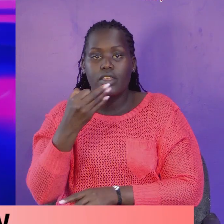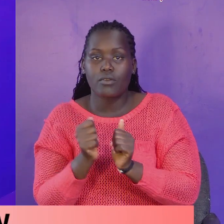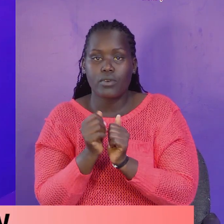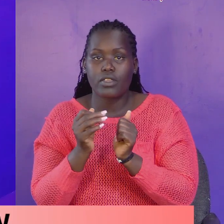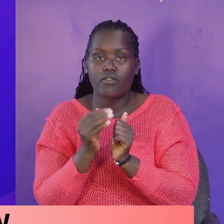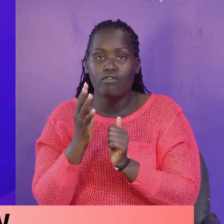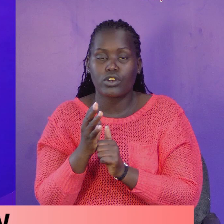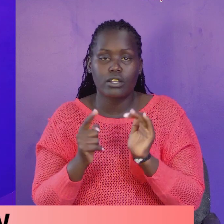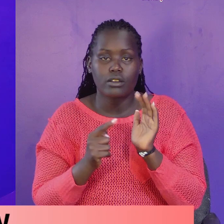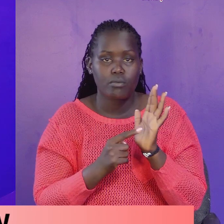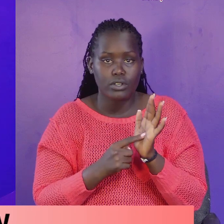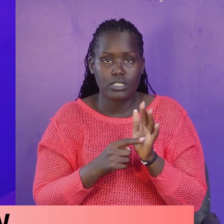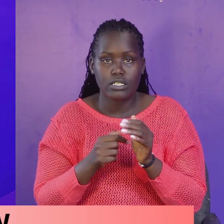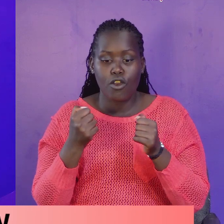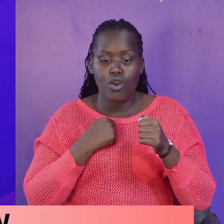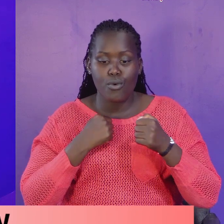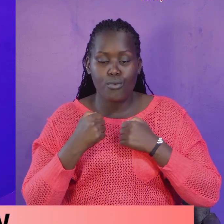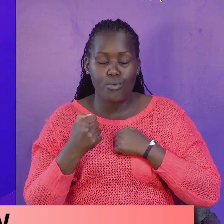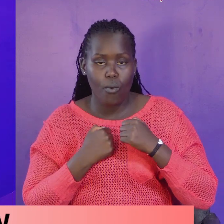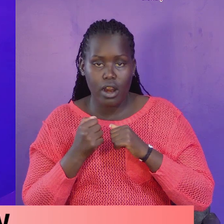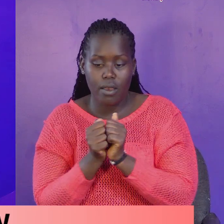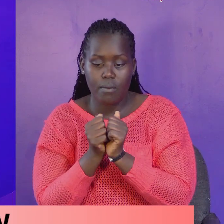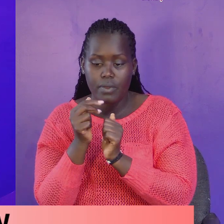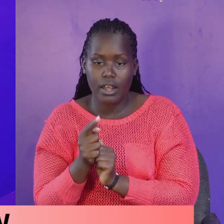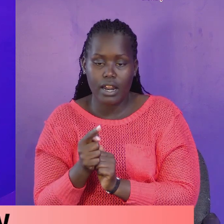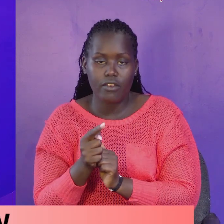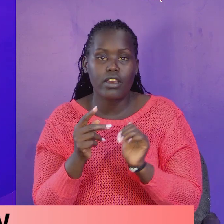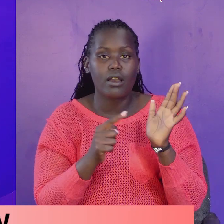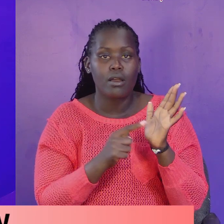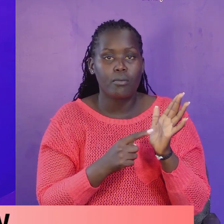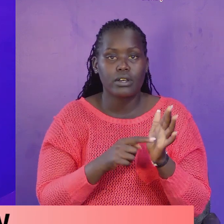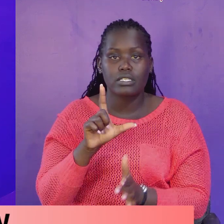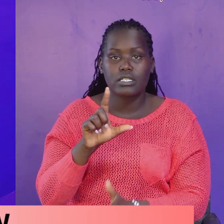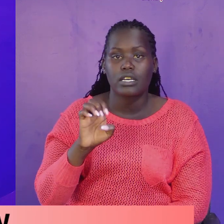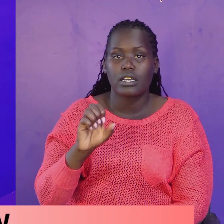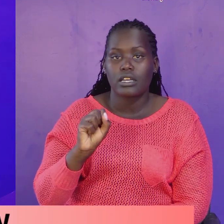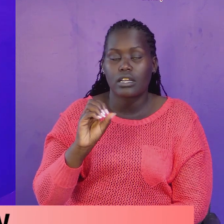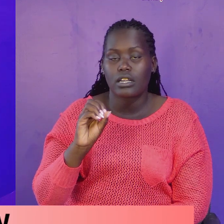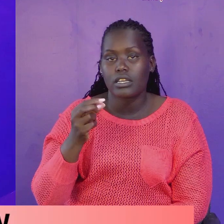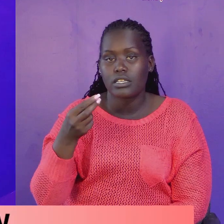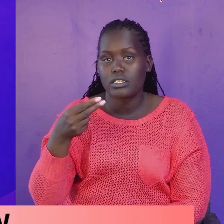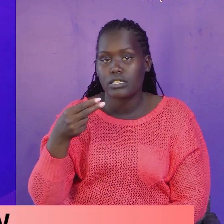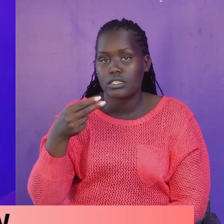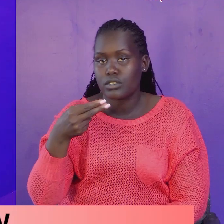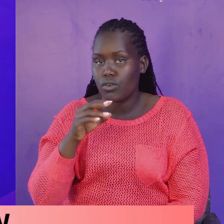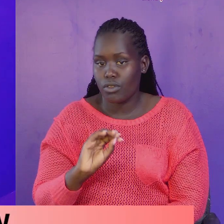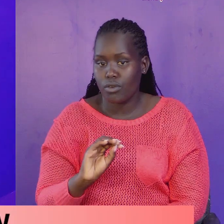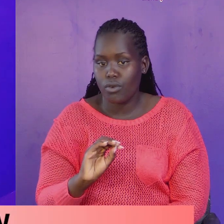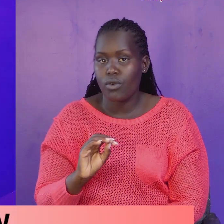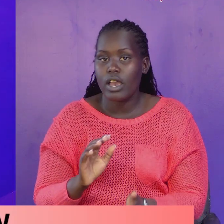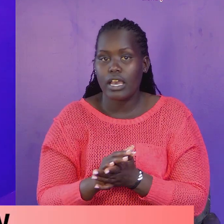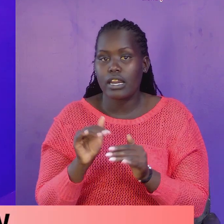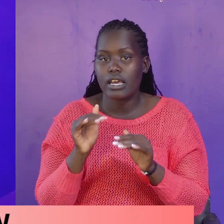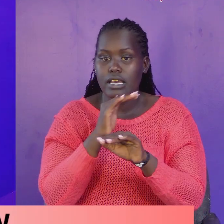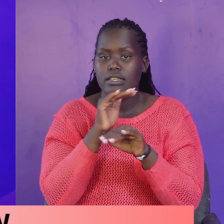points. Rwanda is there with 11 points. Lesotho 9, while Zimbabwe is the last with 5 points. Yeah, and